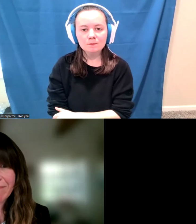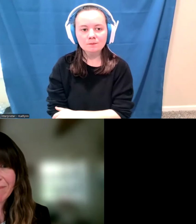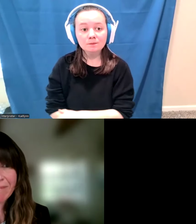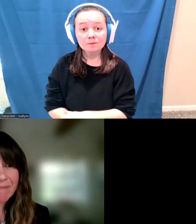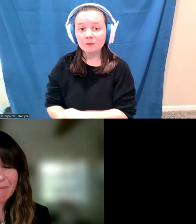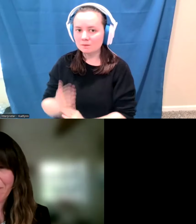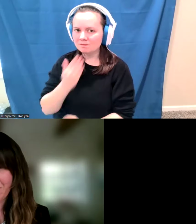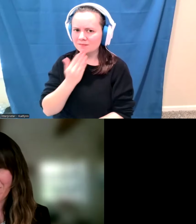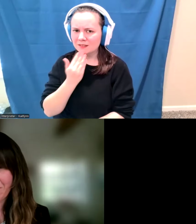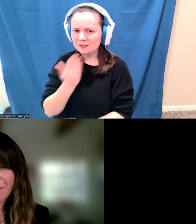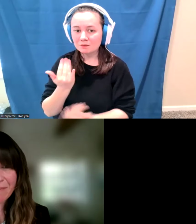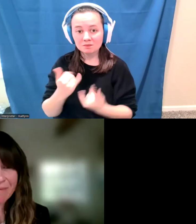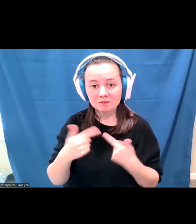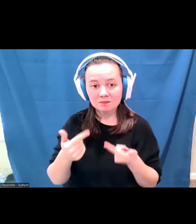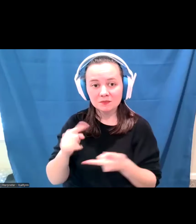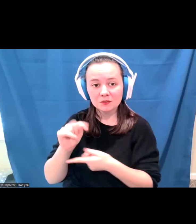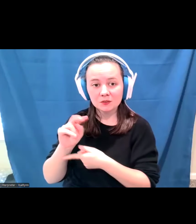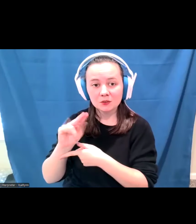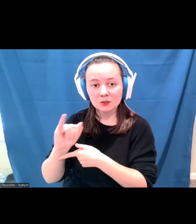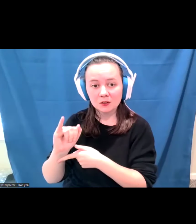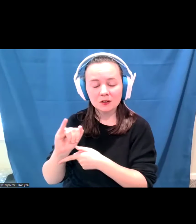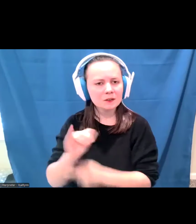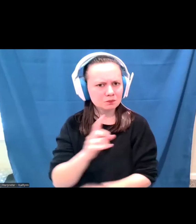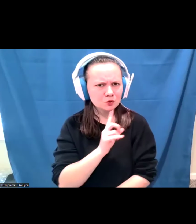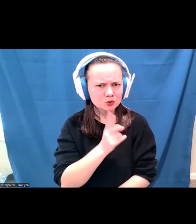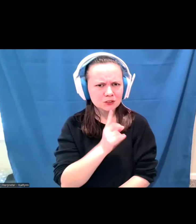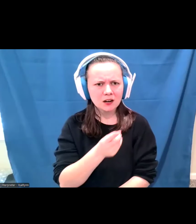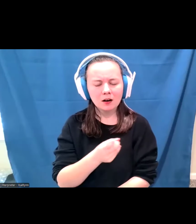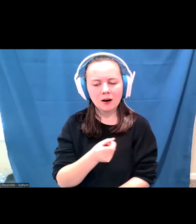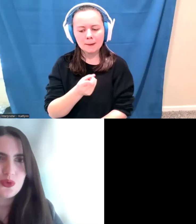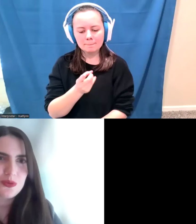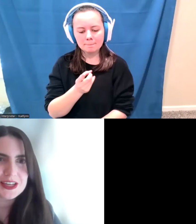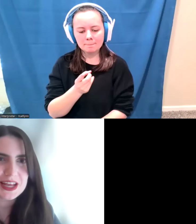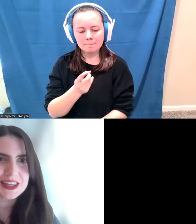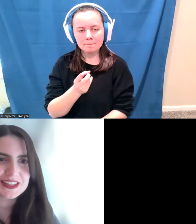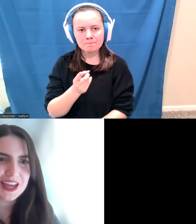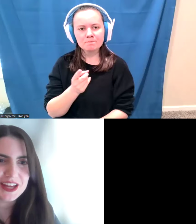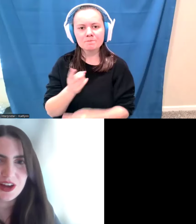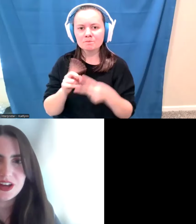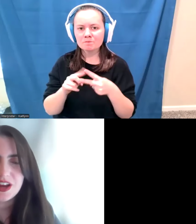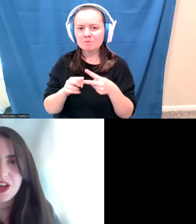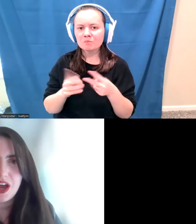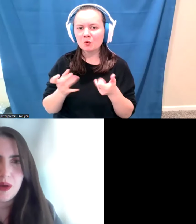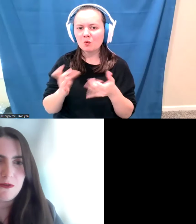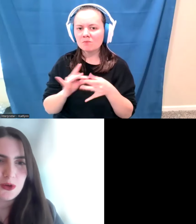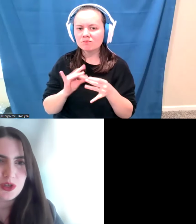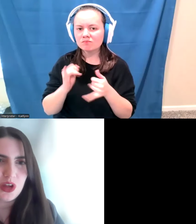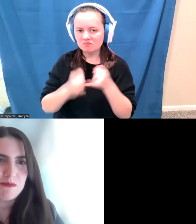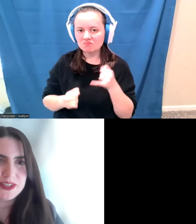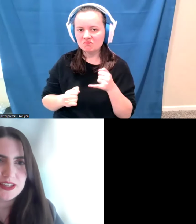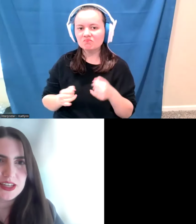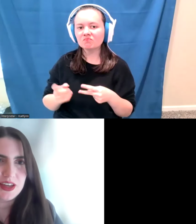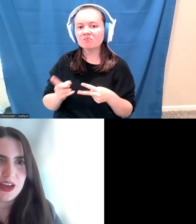Thank you, Keisha. Tony, over to you. Sure. So there's two things that I'd like to end on. First